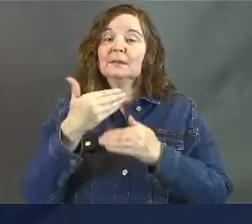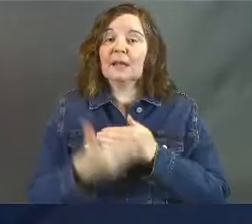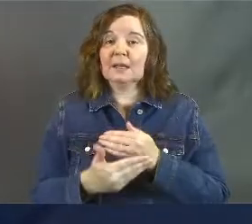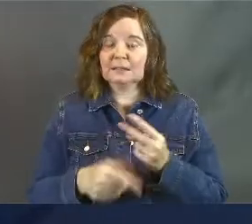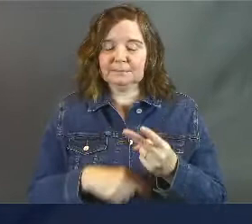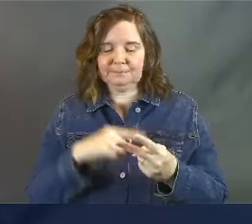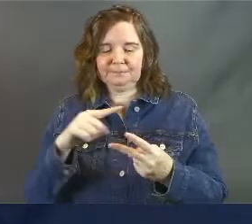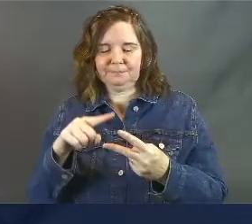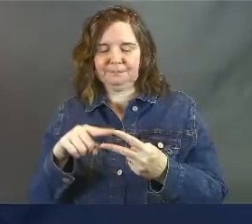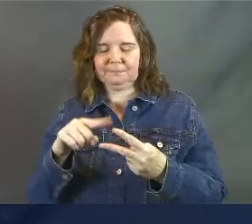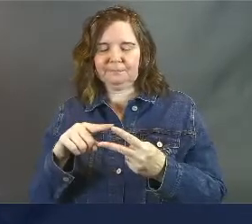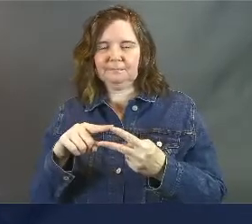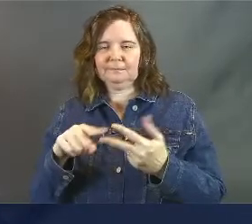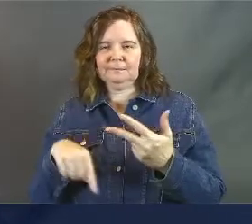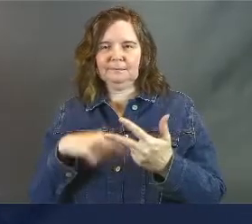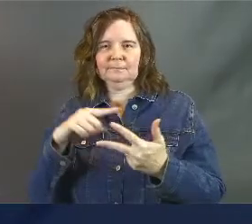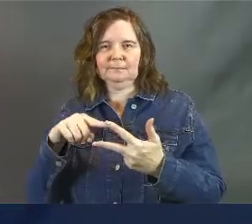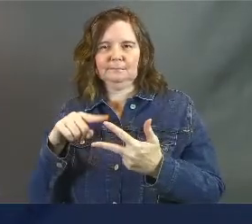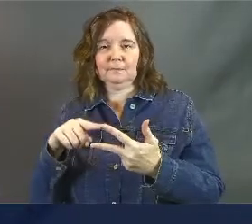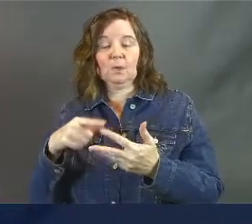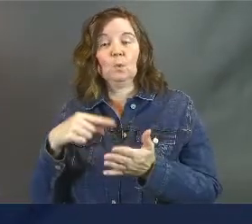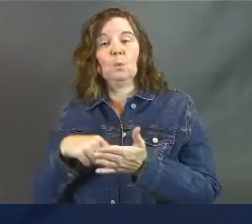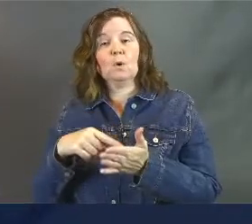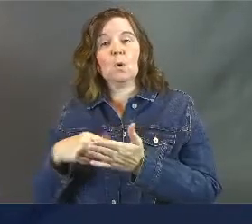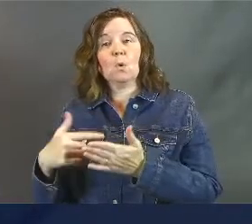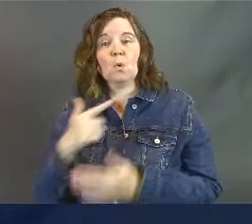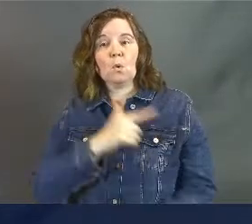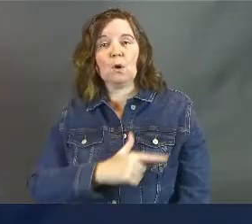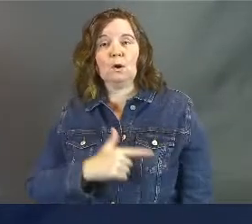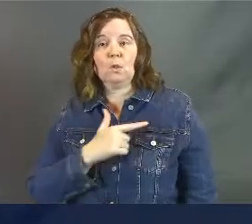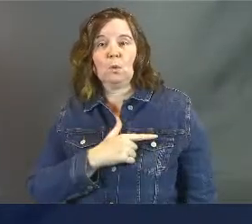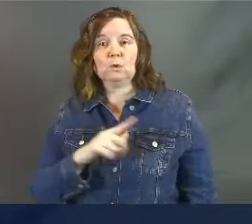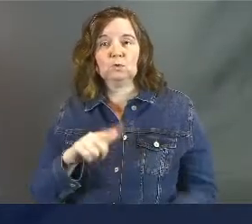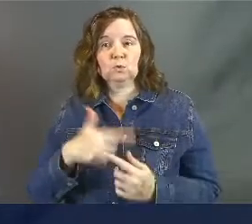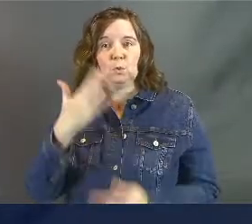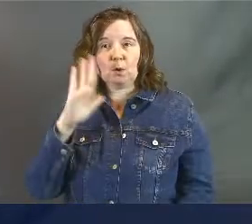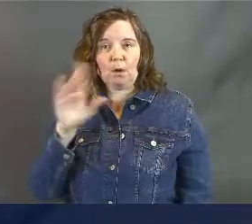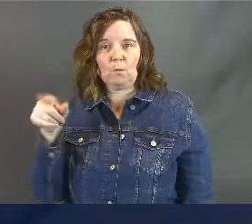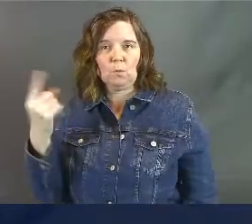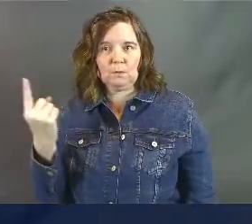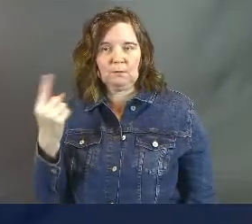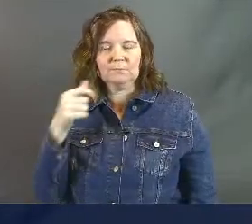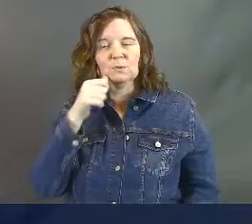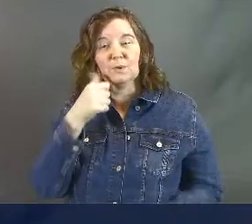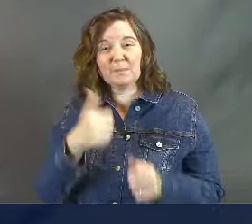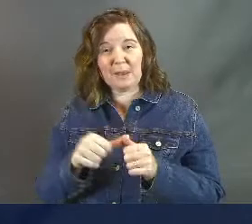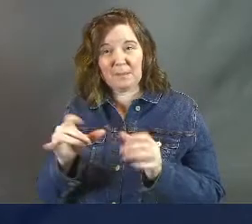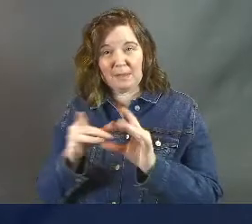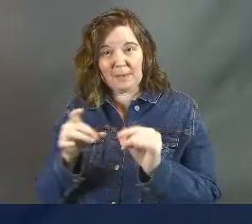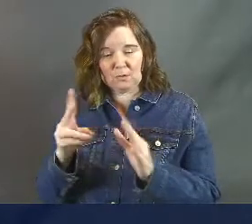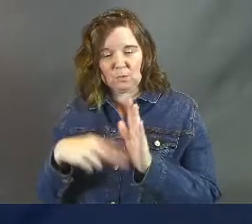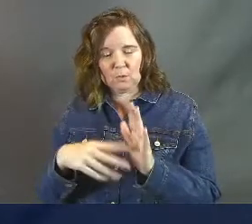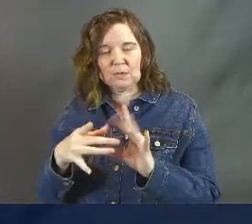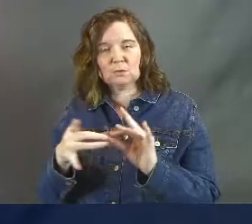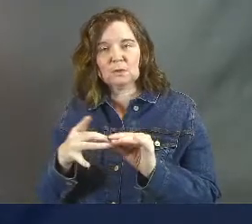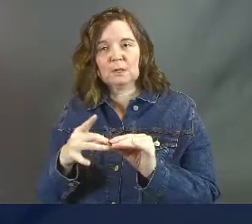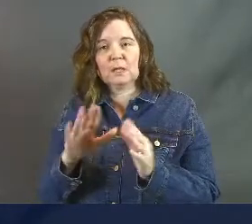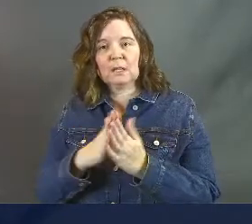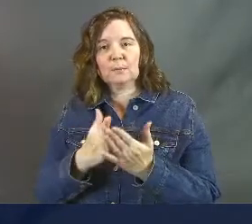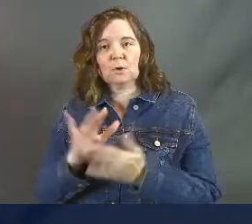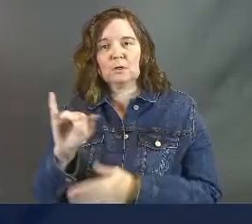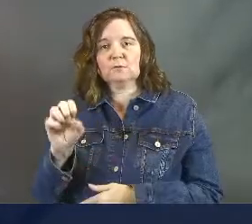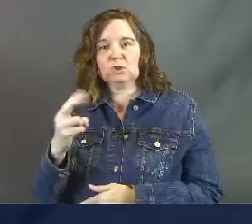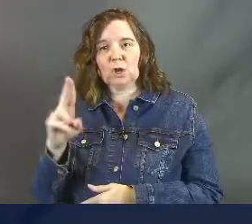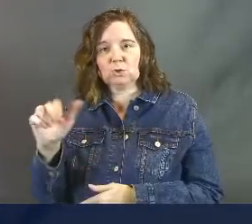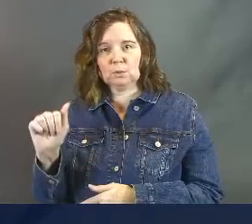to review from last week. We owe our loyalty to God alone. This is the third option. If you remember the passage that we read in Scripture is out of the book of